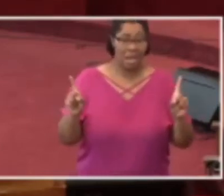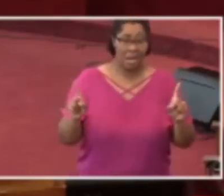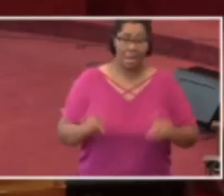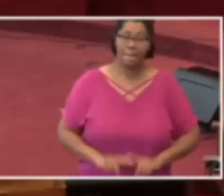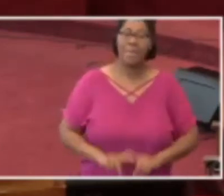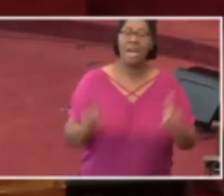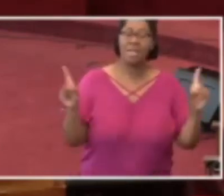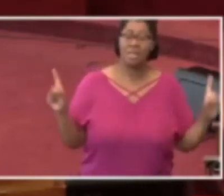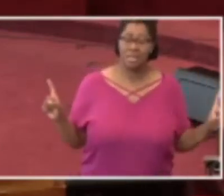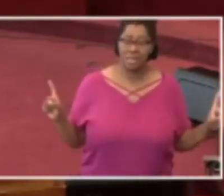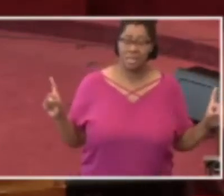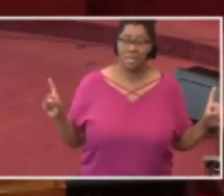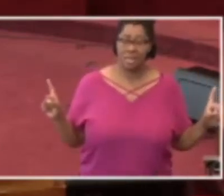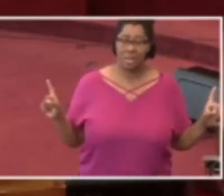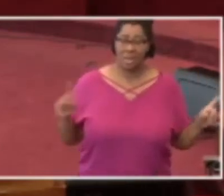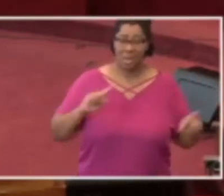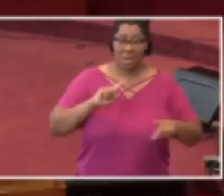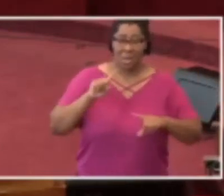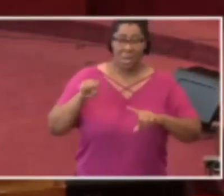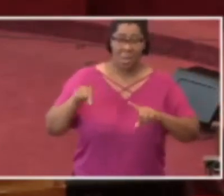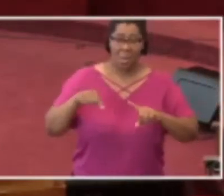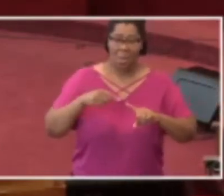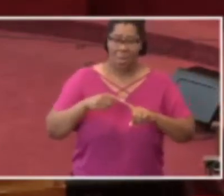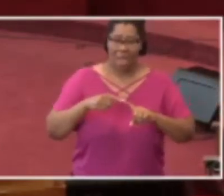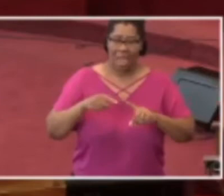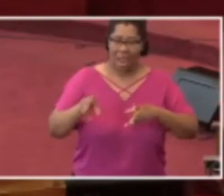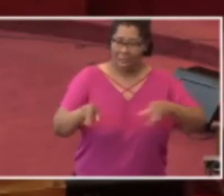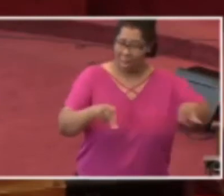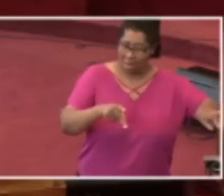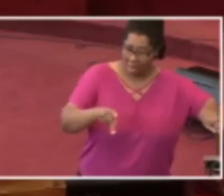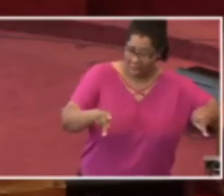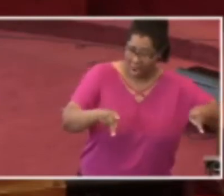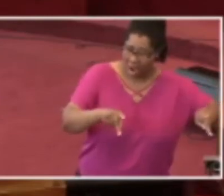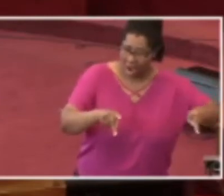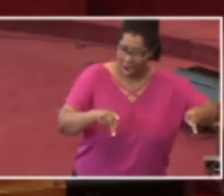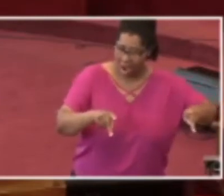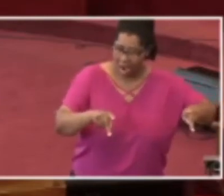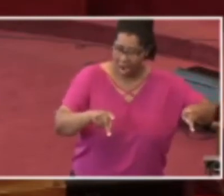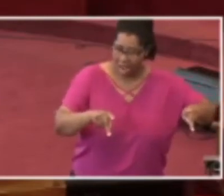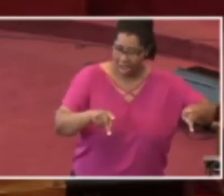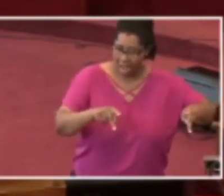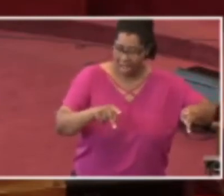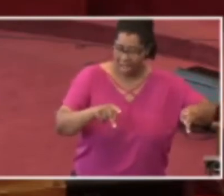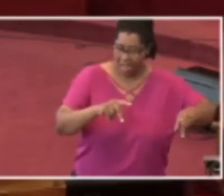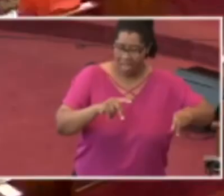but. But when I arrive at the reception, oh shucks.